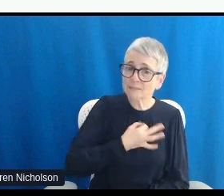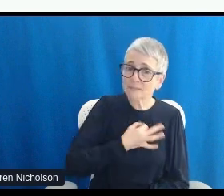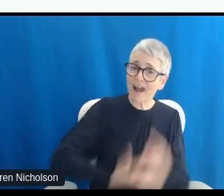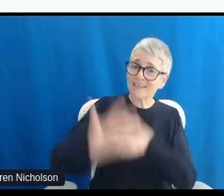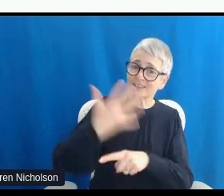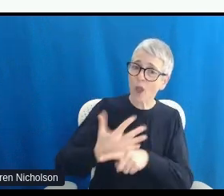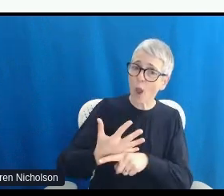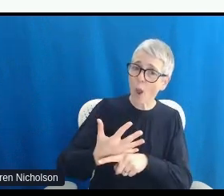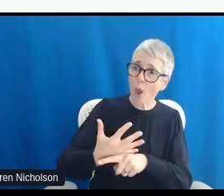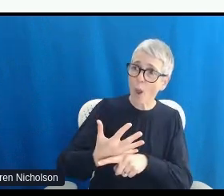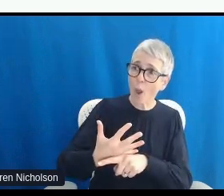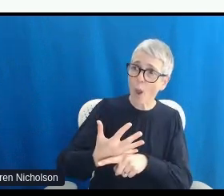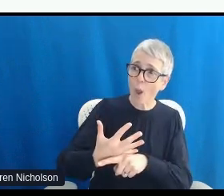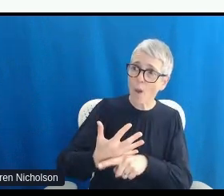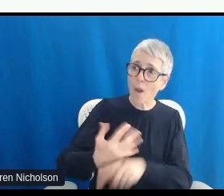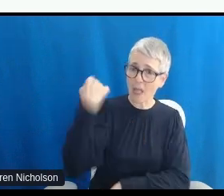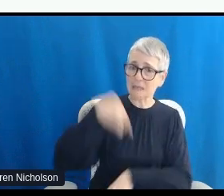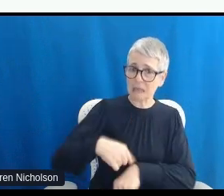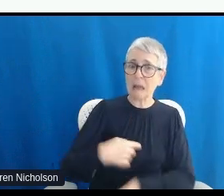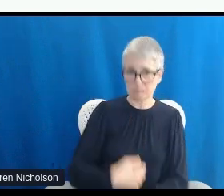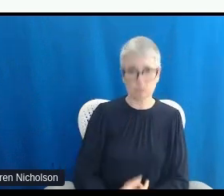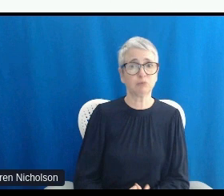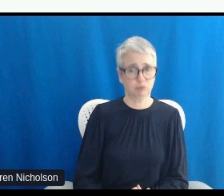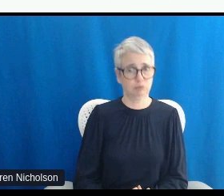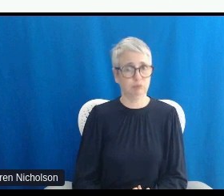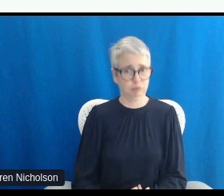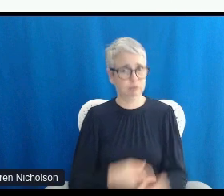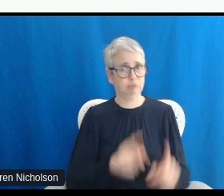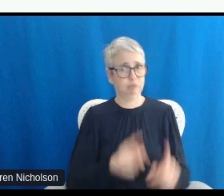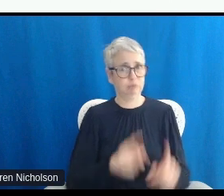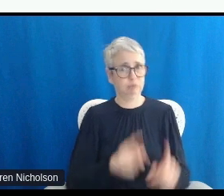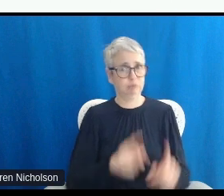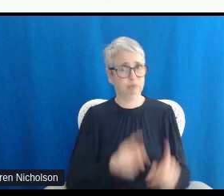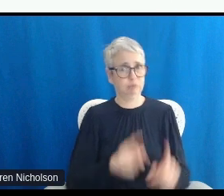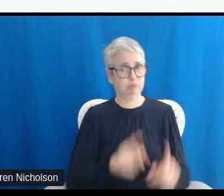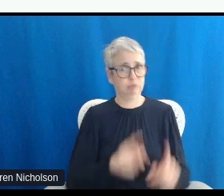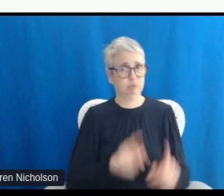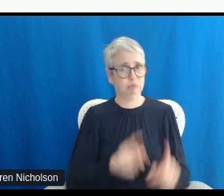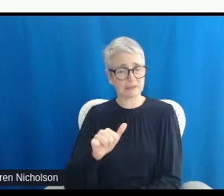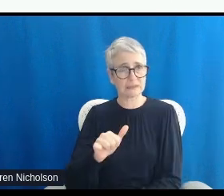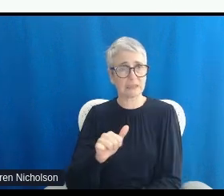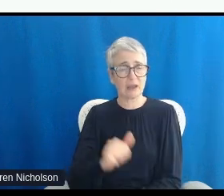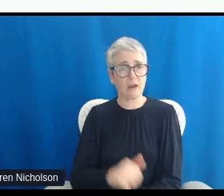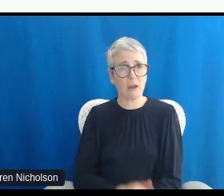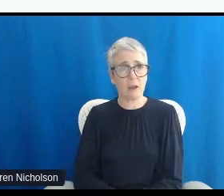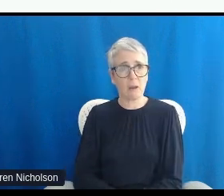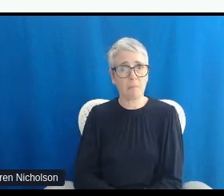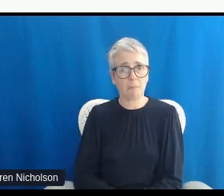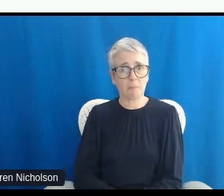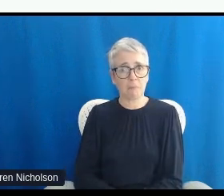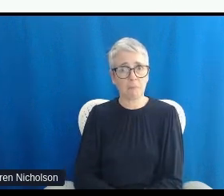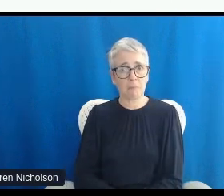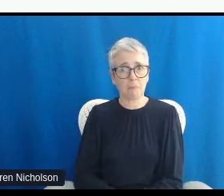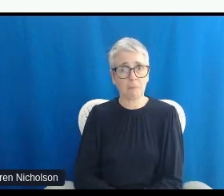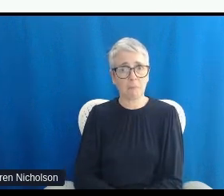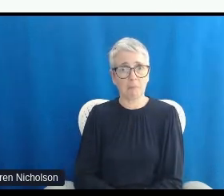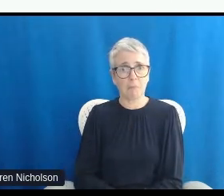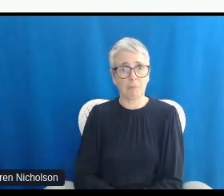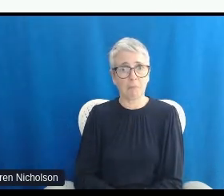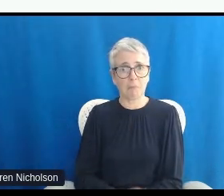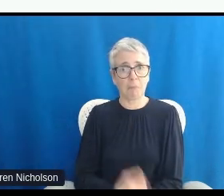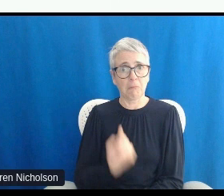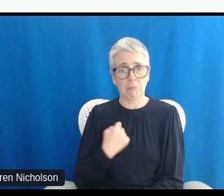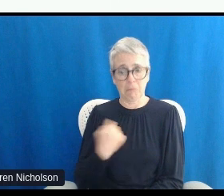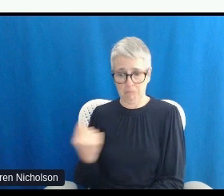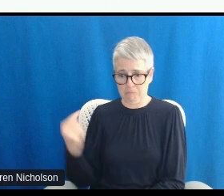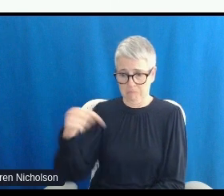seen within HSBC, I say yes. I think, especially coming here to UAE